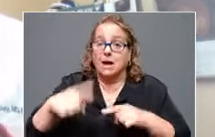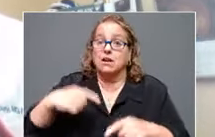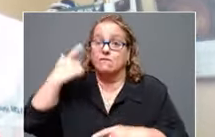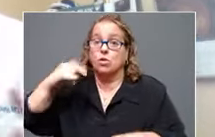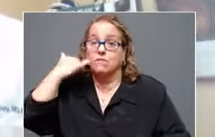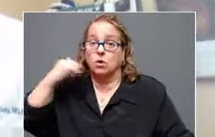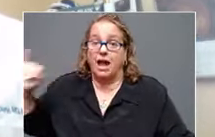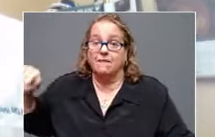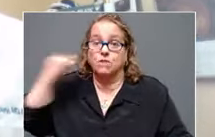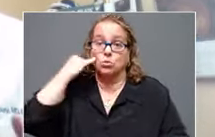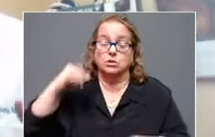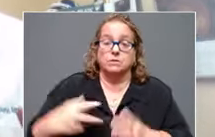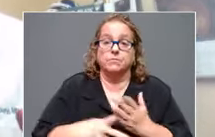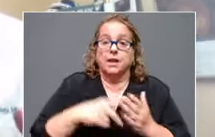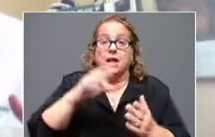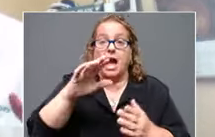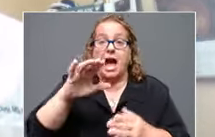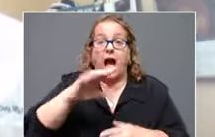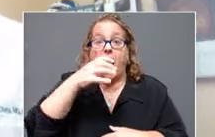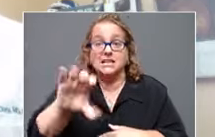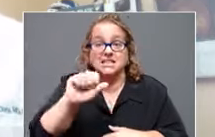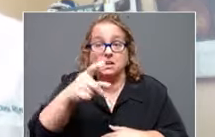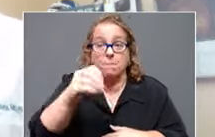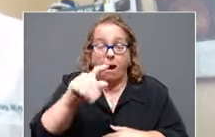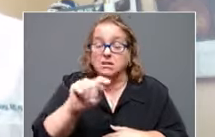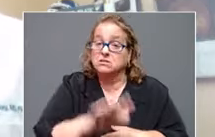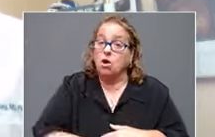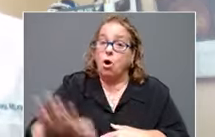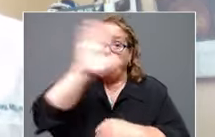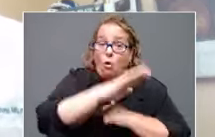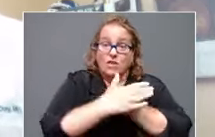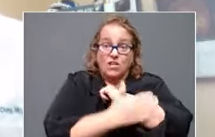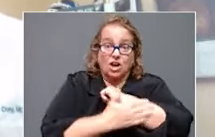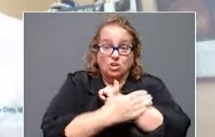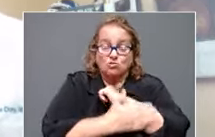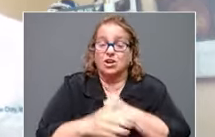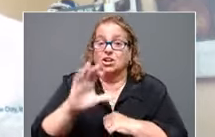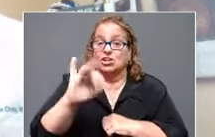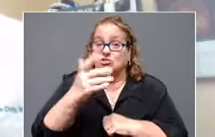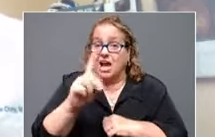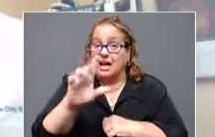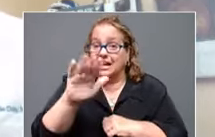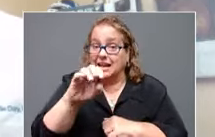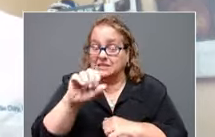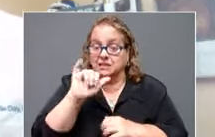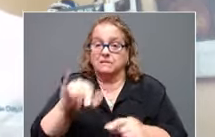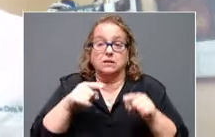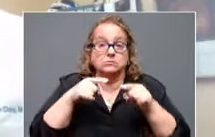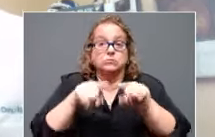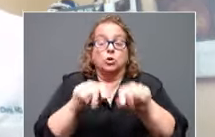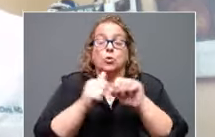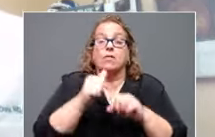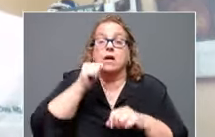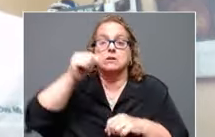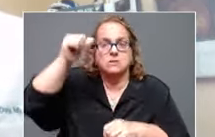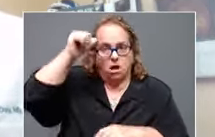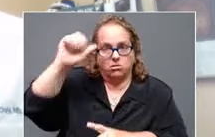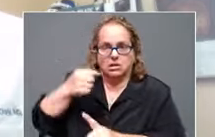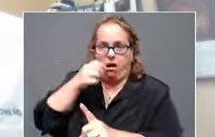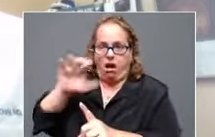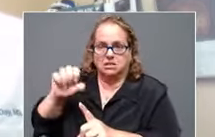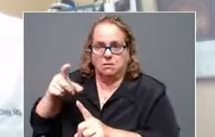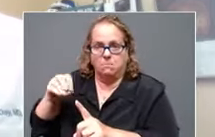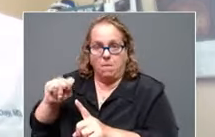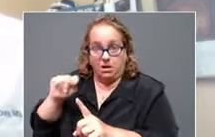or is the virus somehow making the kids catch it more ill that are requiring treatment at the hospital. Things are moving quickly, and we know that